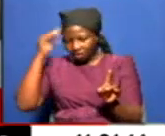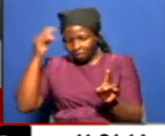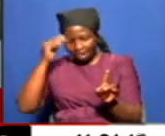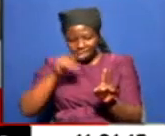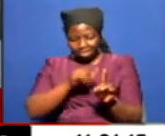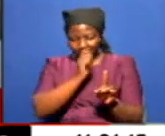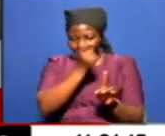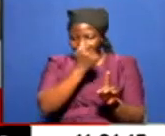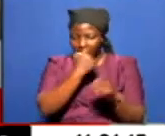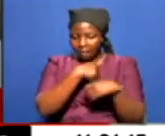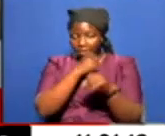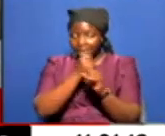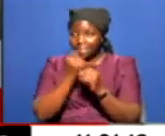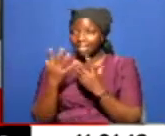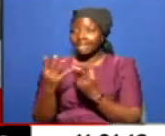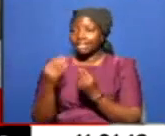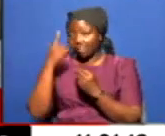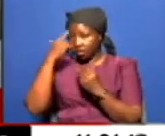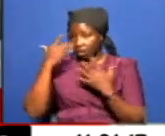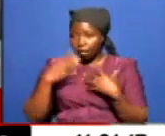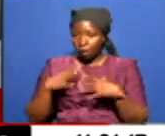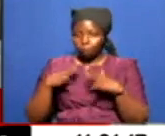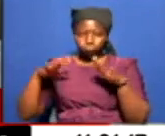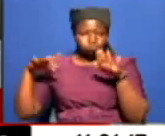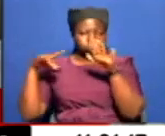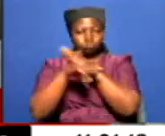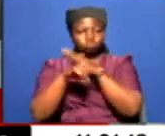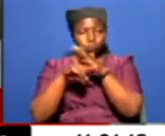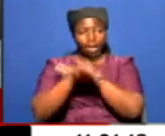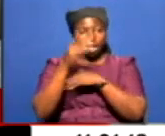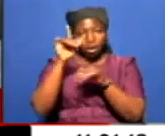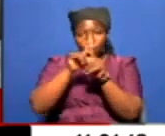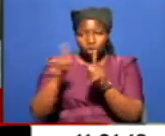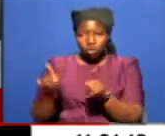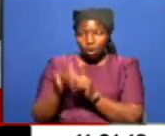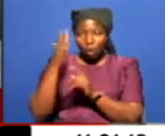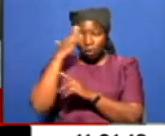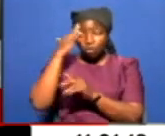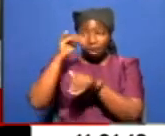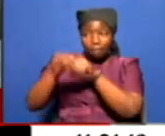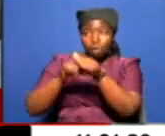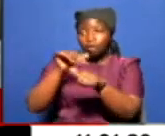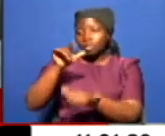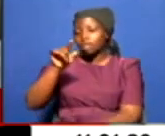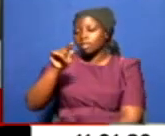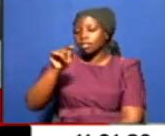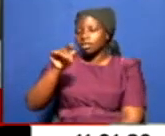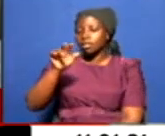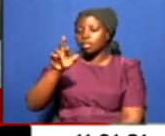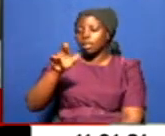to infiltrate. We know of the transnational migration.